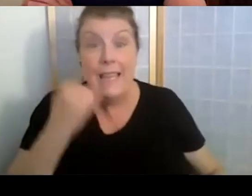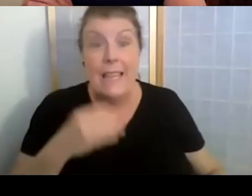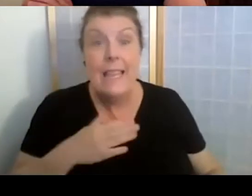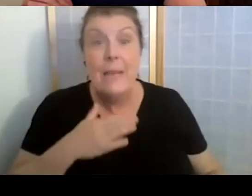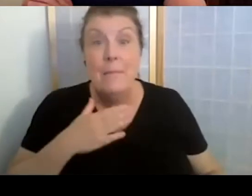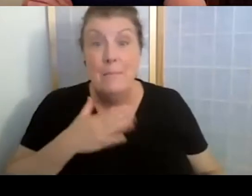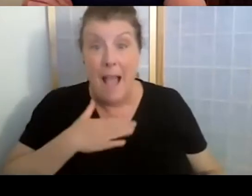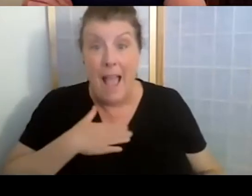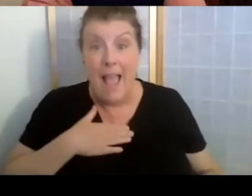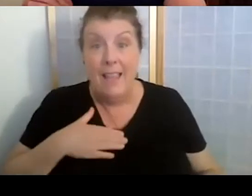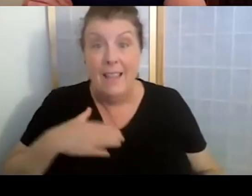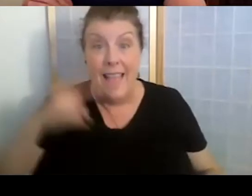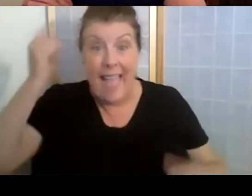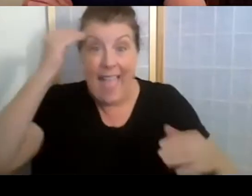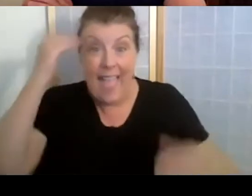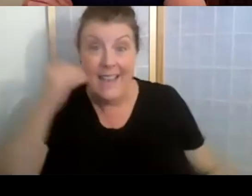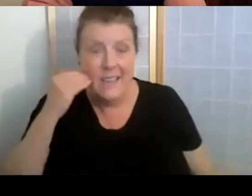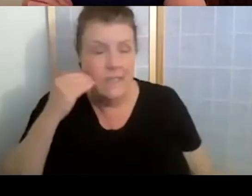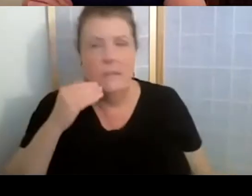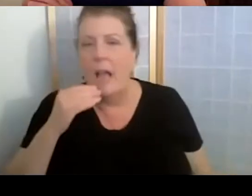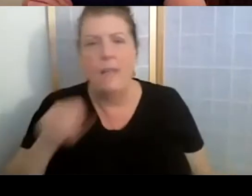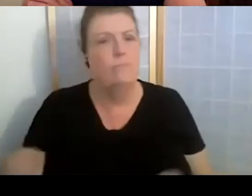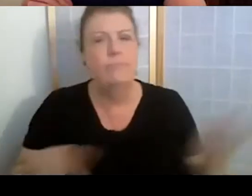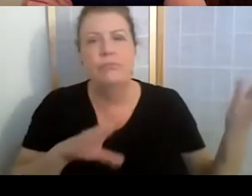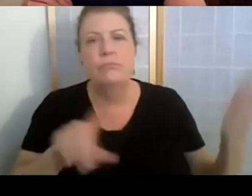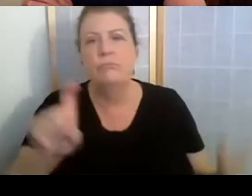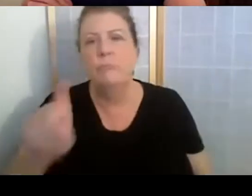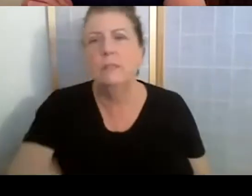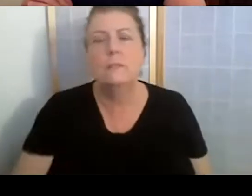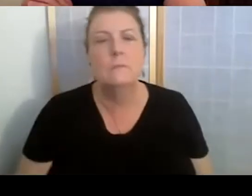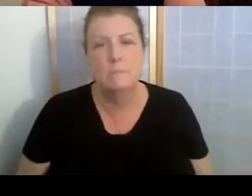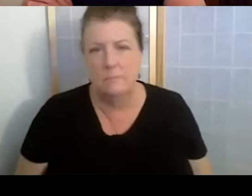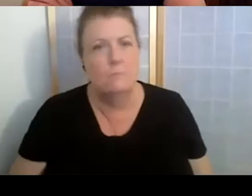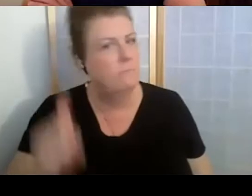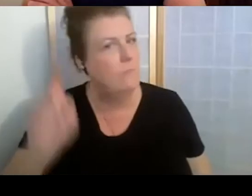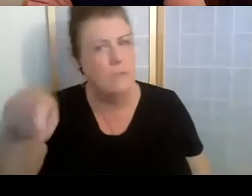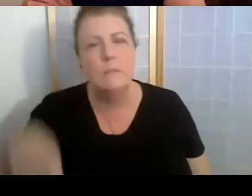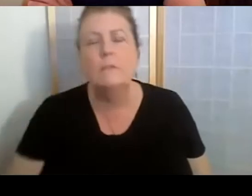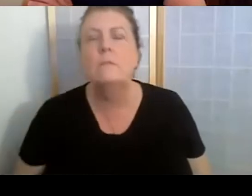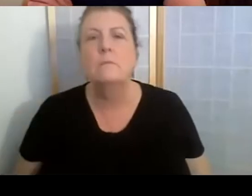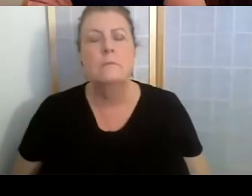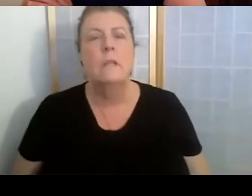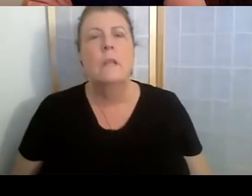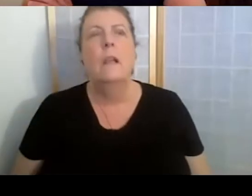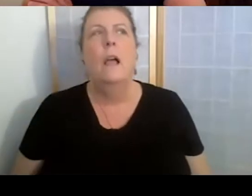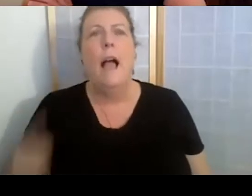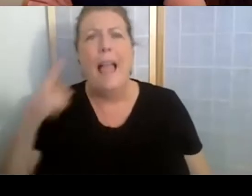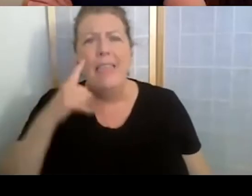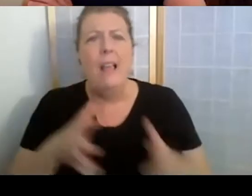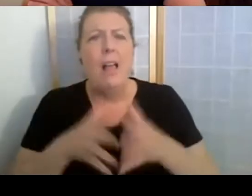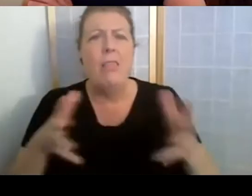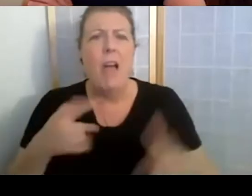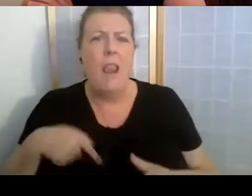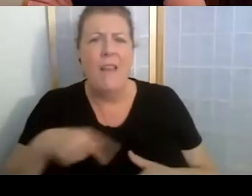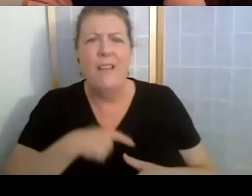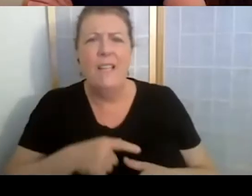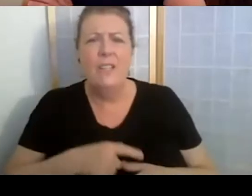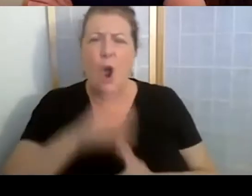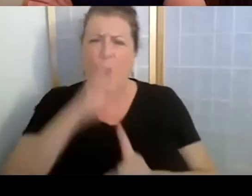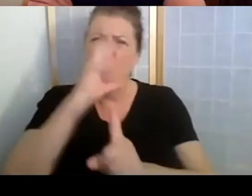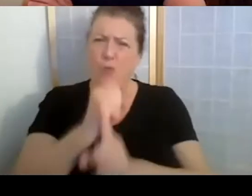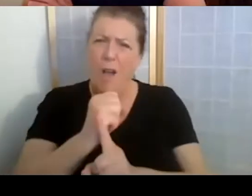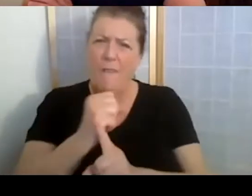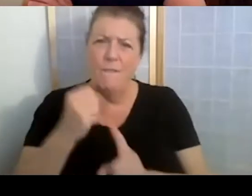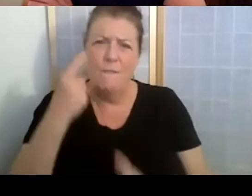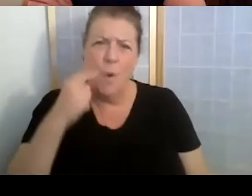it was, you know, it just, and probably I think a lot of us are drawn to things on that level for reasons we don't